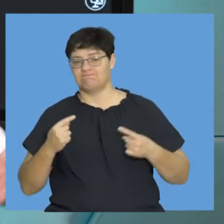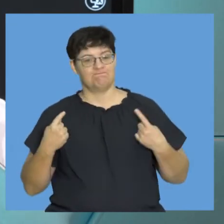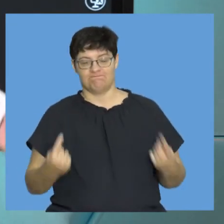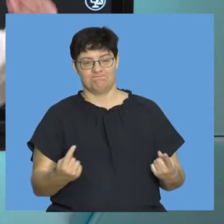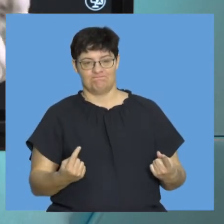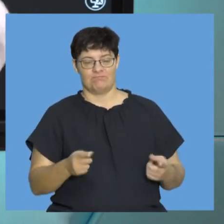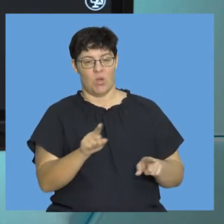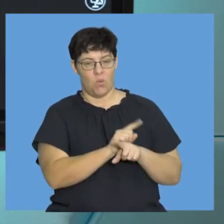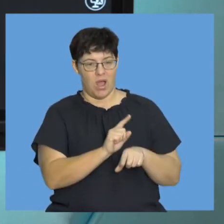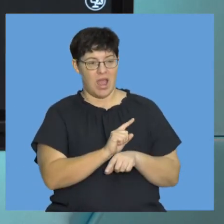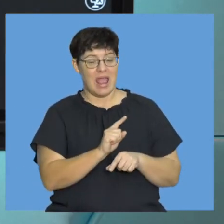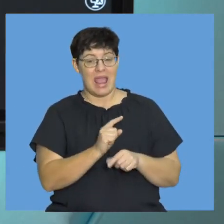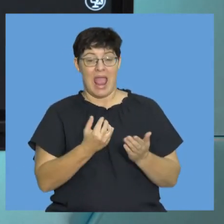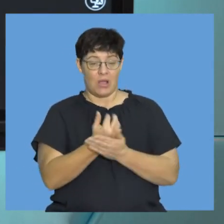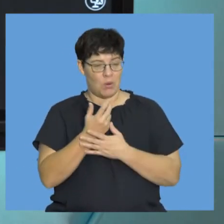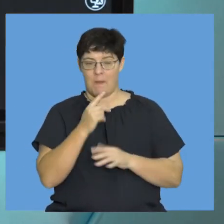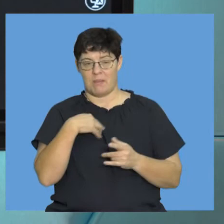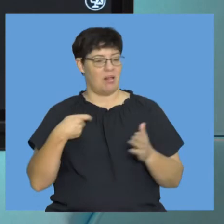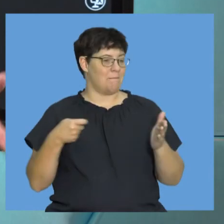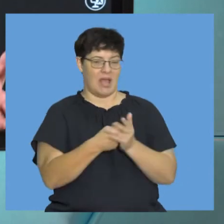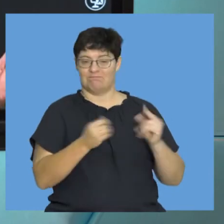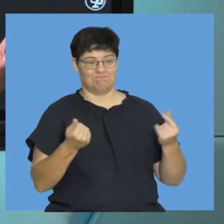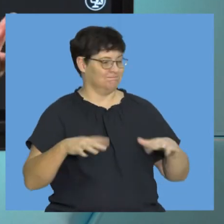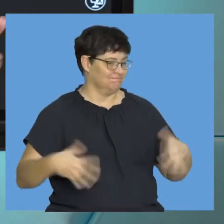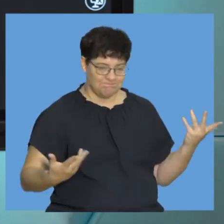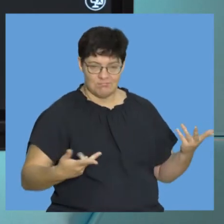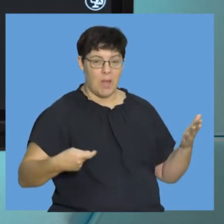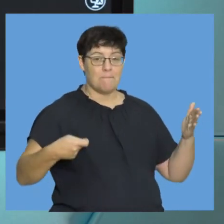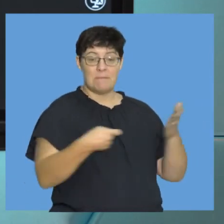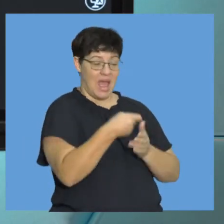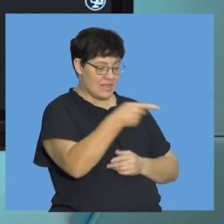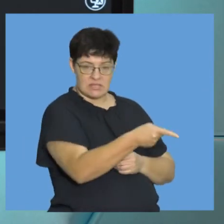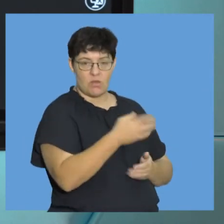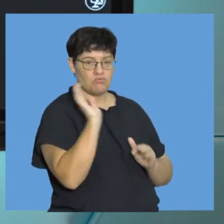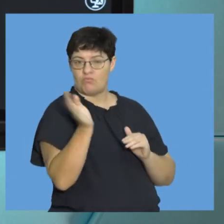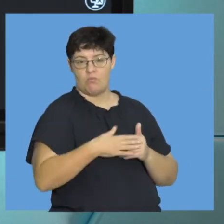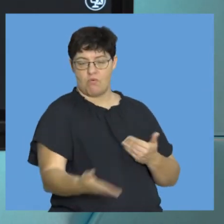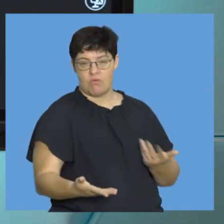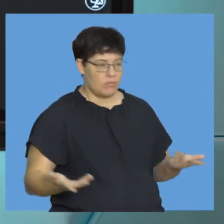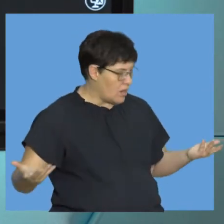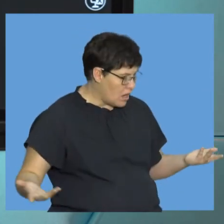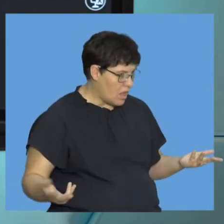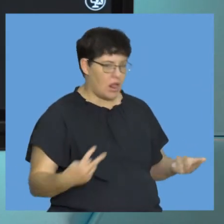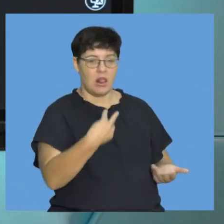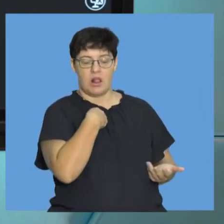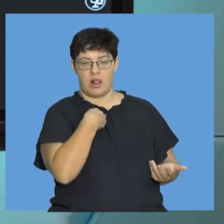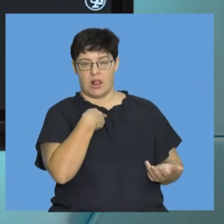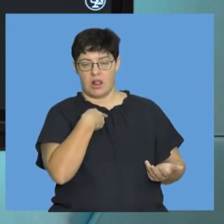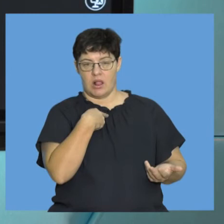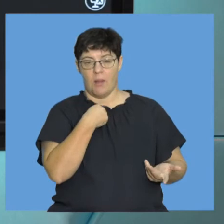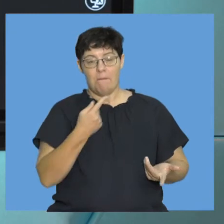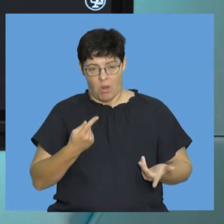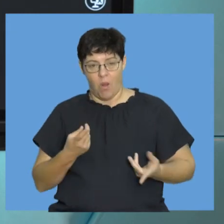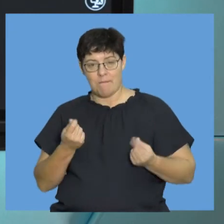certainly there's a downturn in the economy. People are limiting their expenditure, and that particular product that you are selling